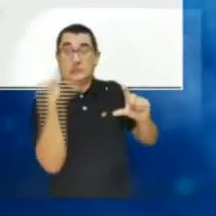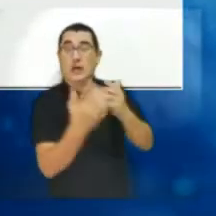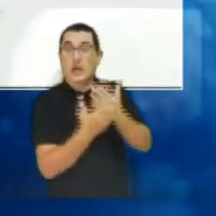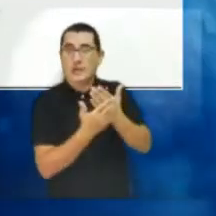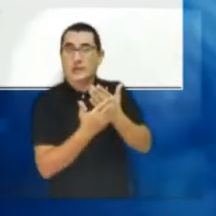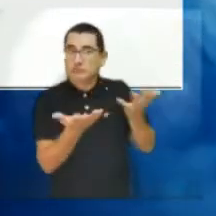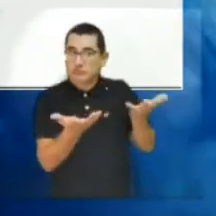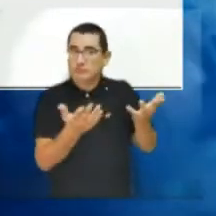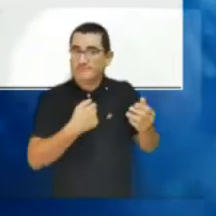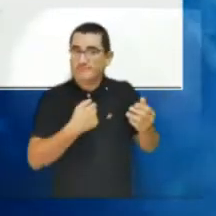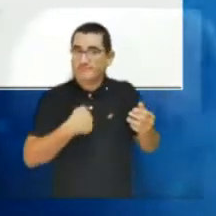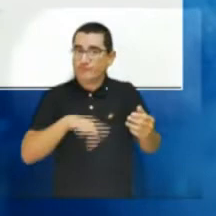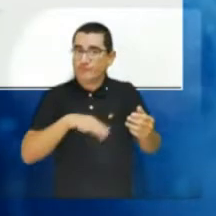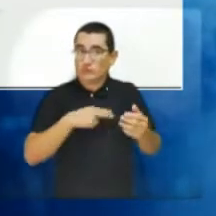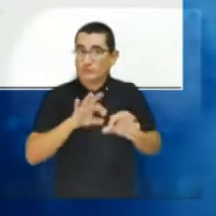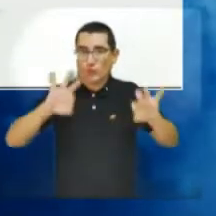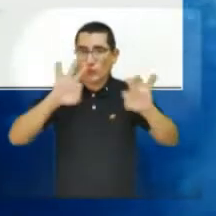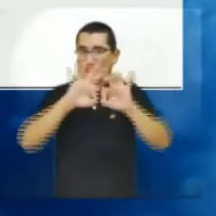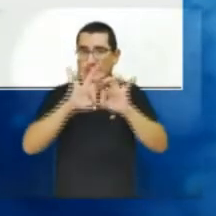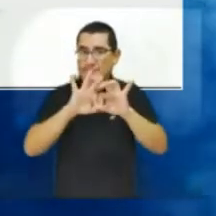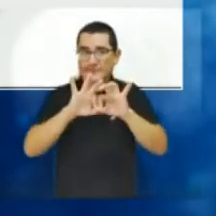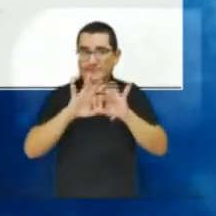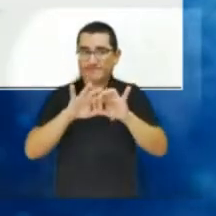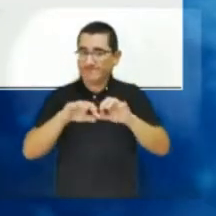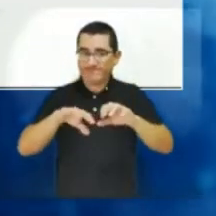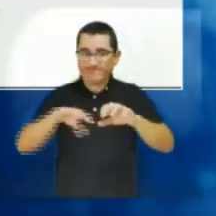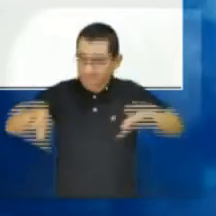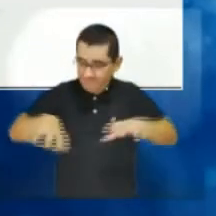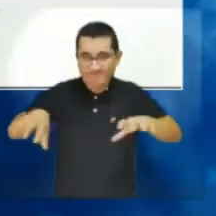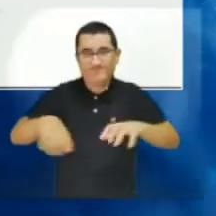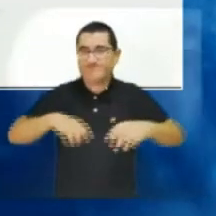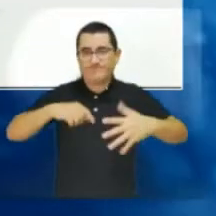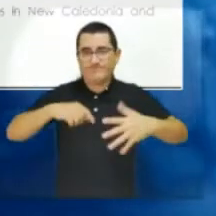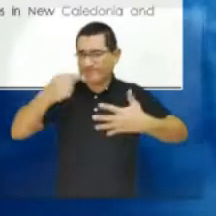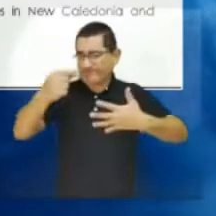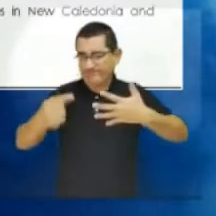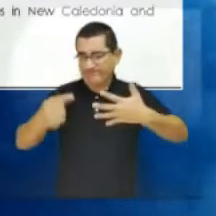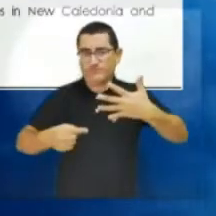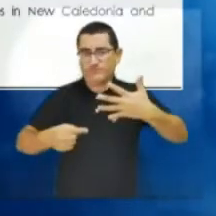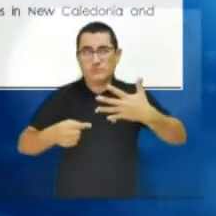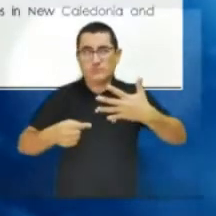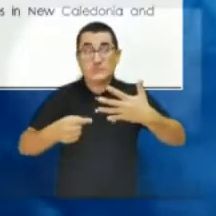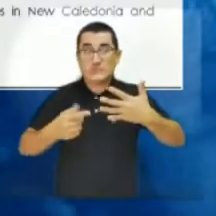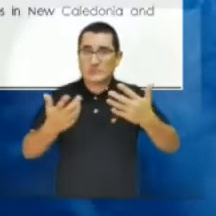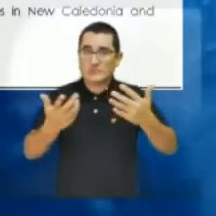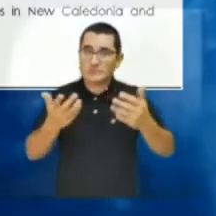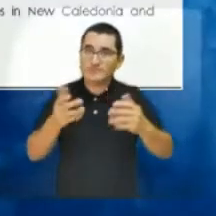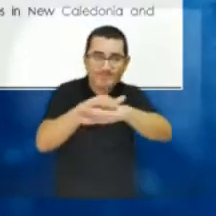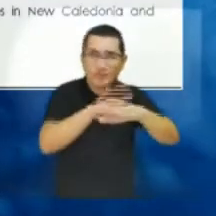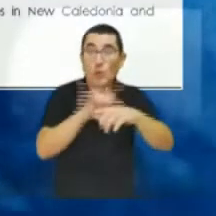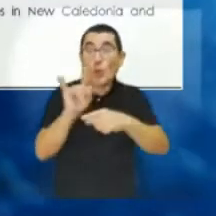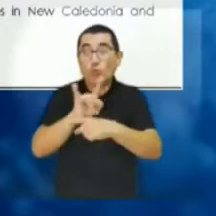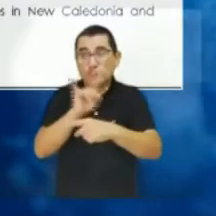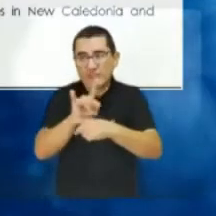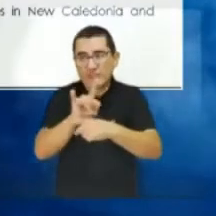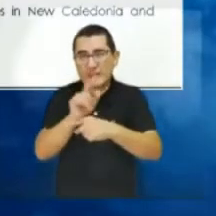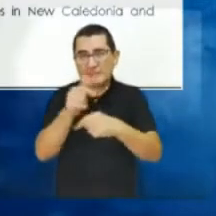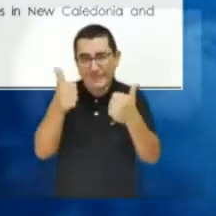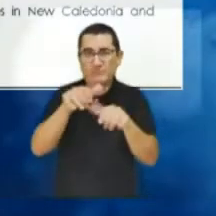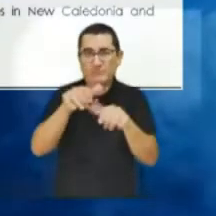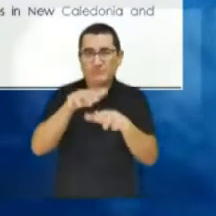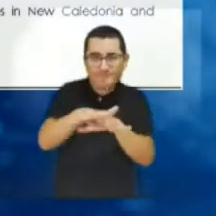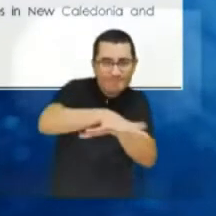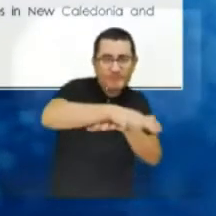mostly to make the promotion of the correct use of frequencies. We are about 300 employees